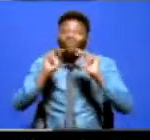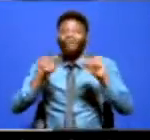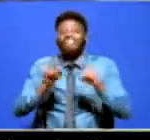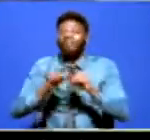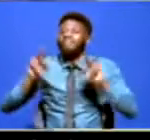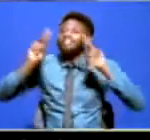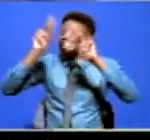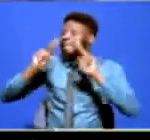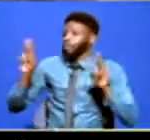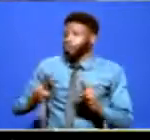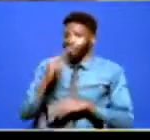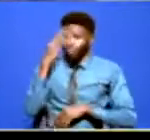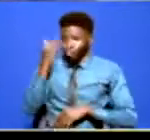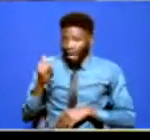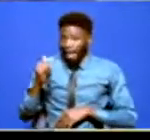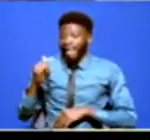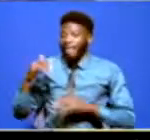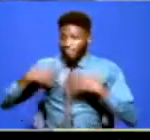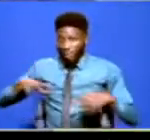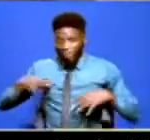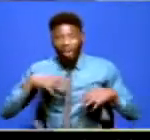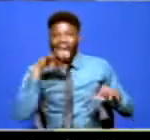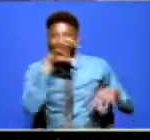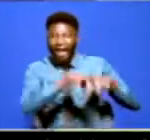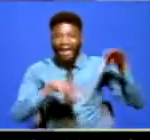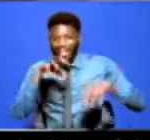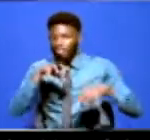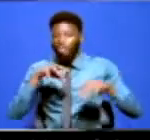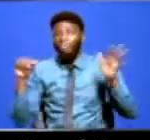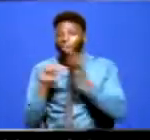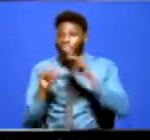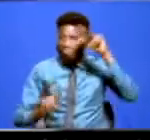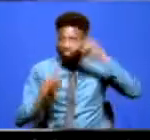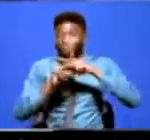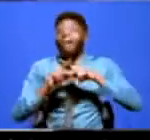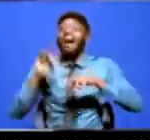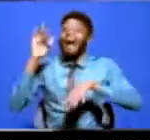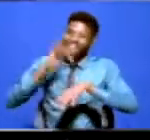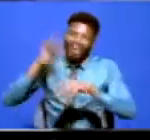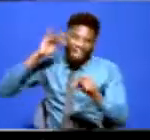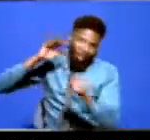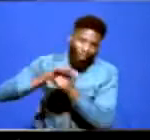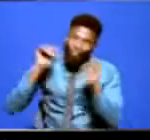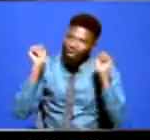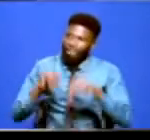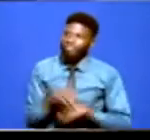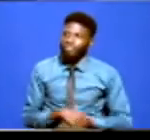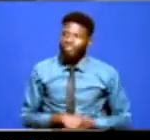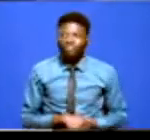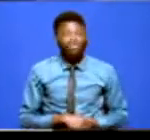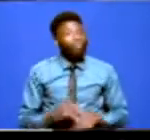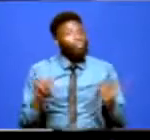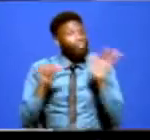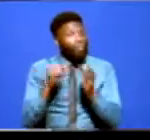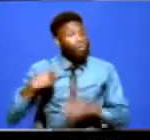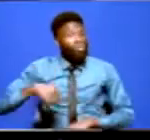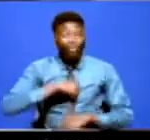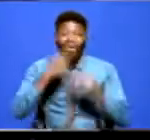as human-wildlife conflicts have far-reaching consequences. Na shida ambayo kubwa sasa tumeiona ni ile baina